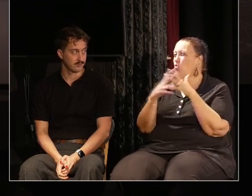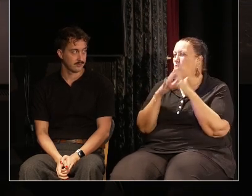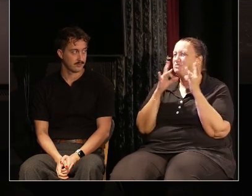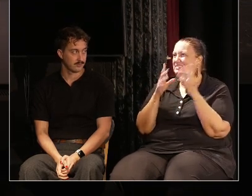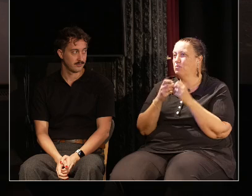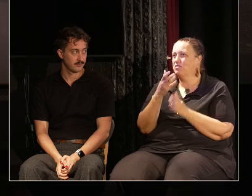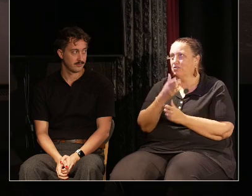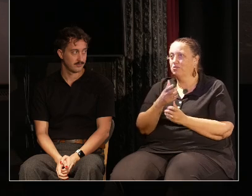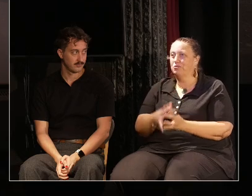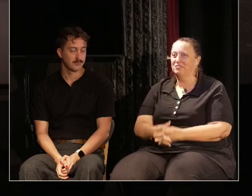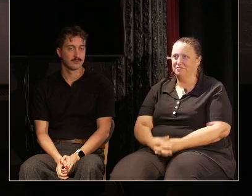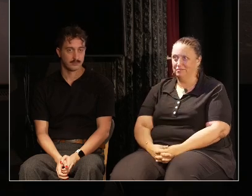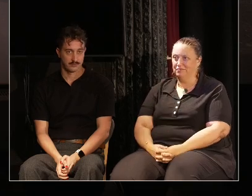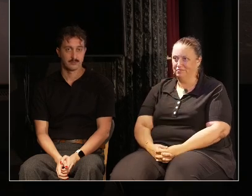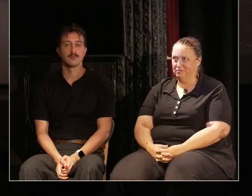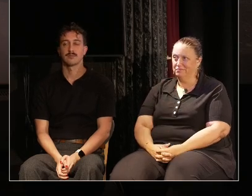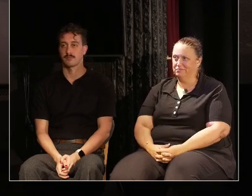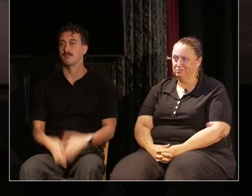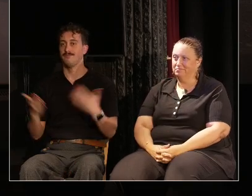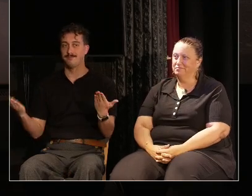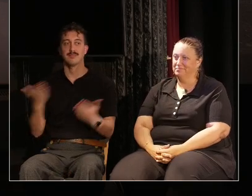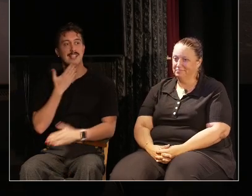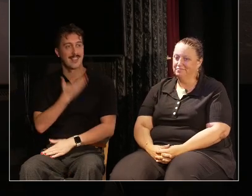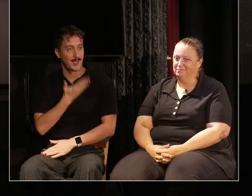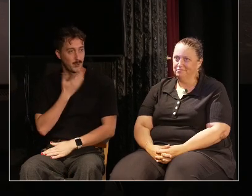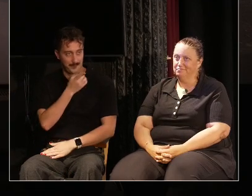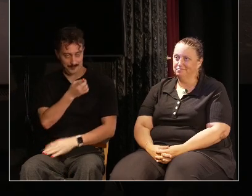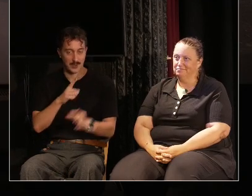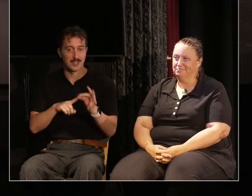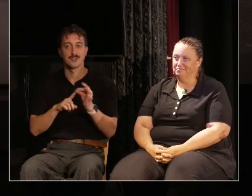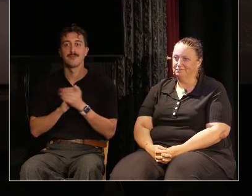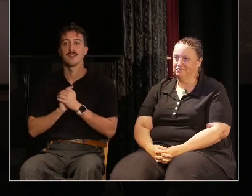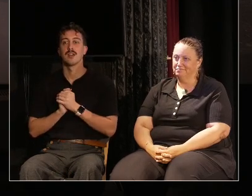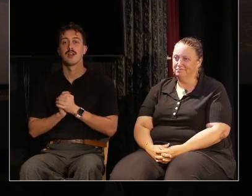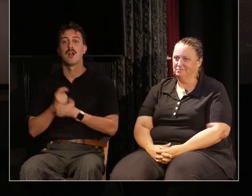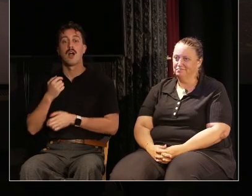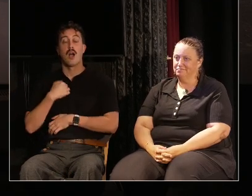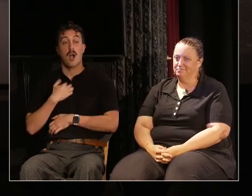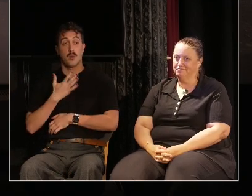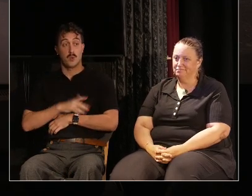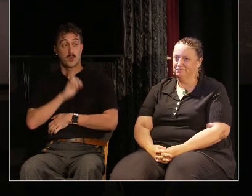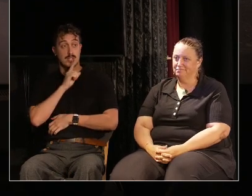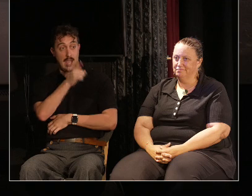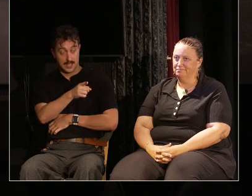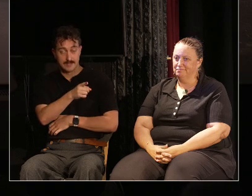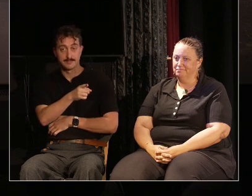you. Well, thank you very much. I would say to you that we are very much in favour of people being